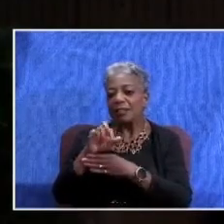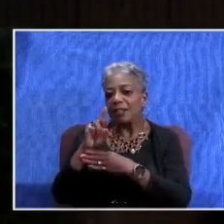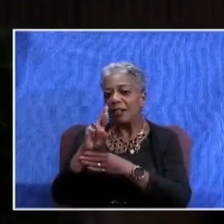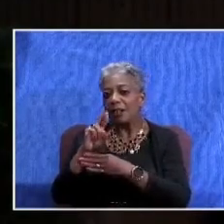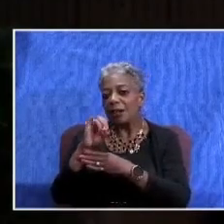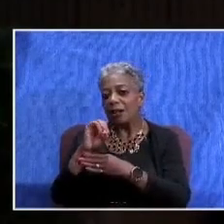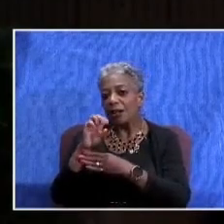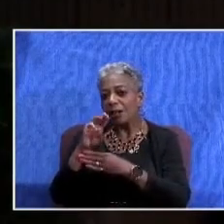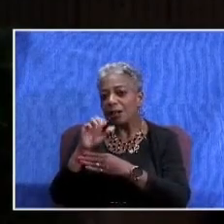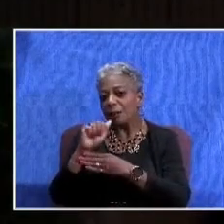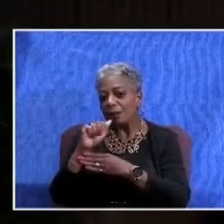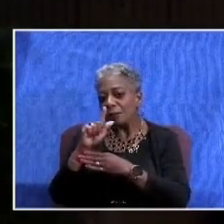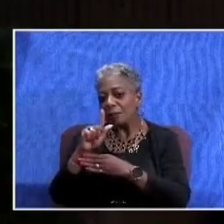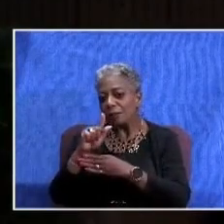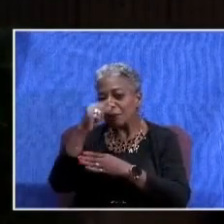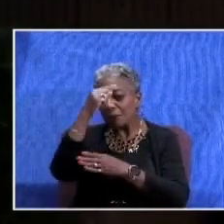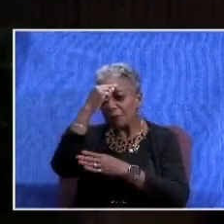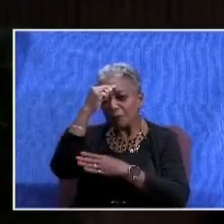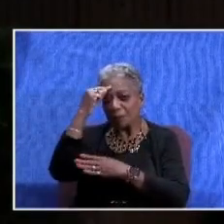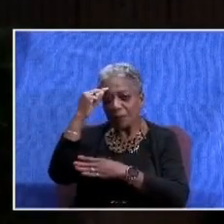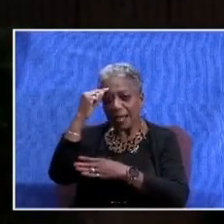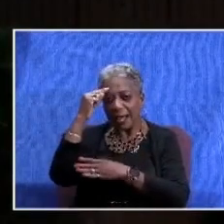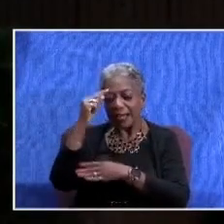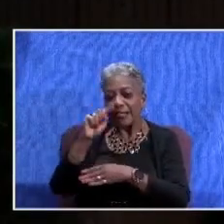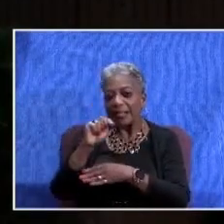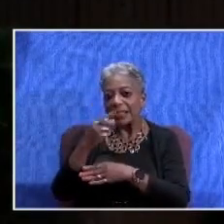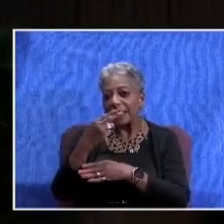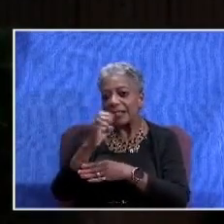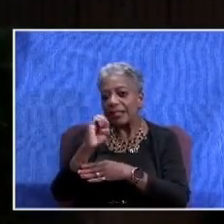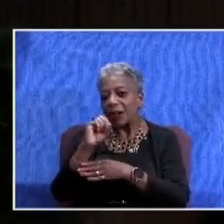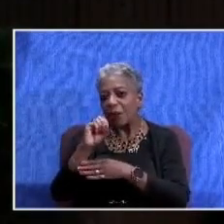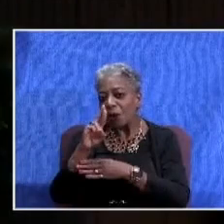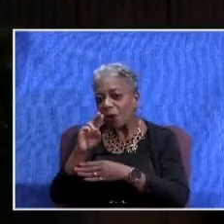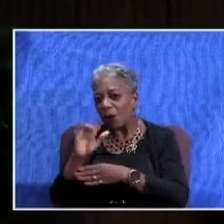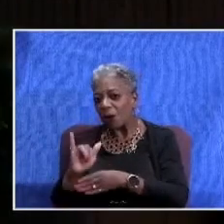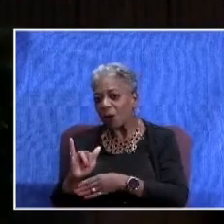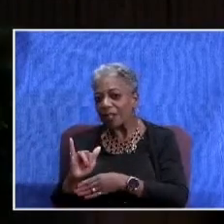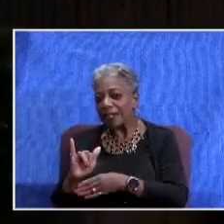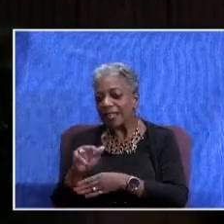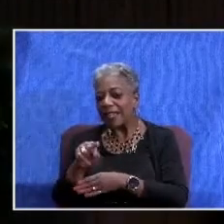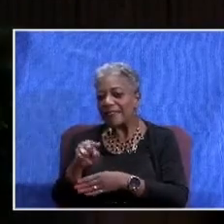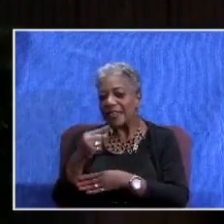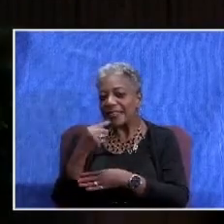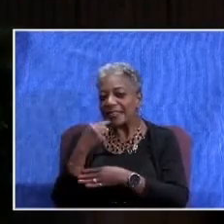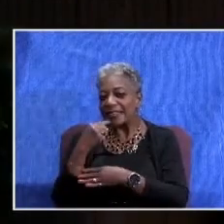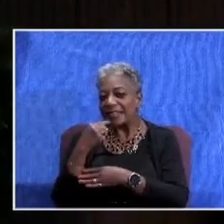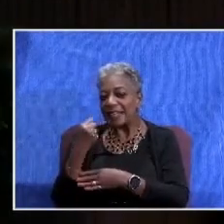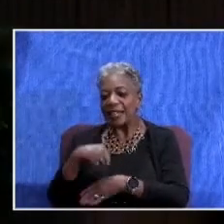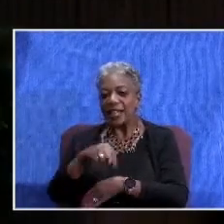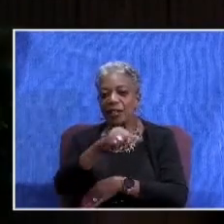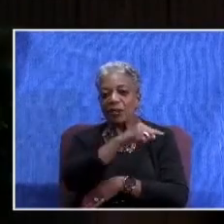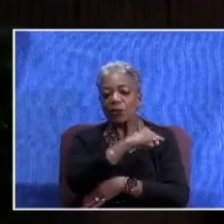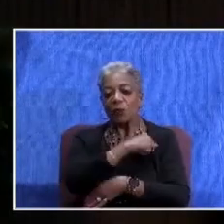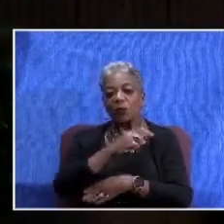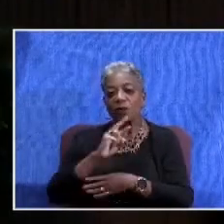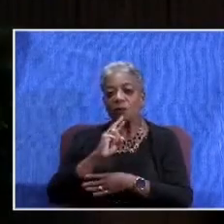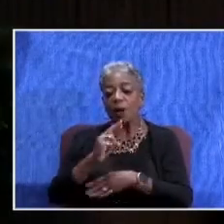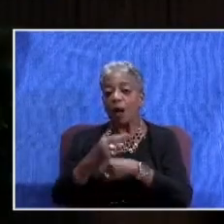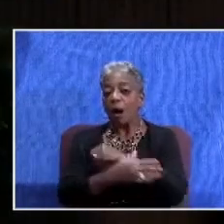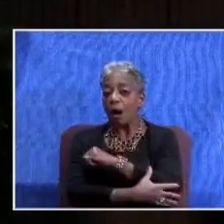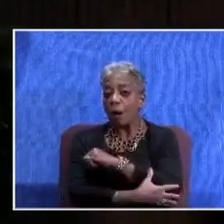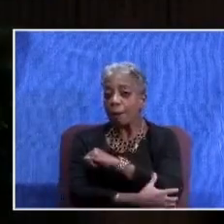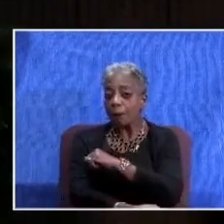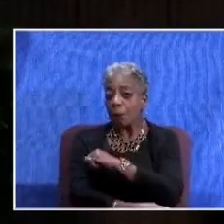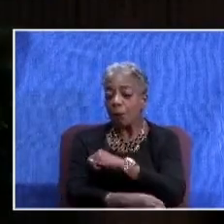about how we've been damaged. The reason we're poor, this woman's poor because she was damaged. The reason black folk don't have